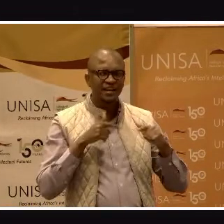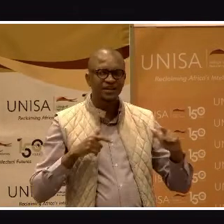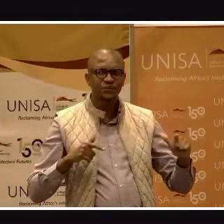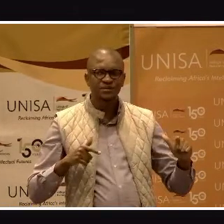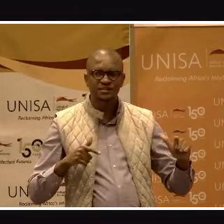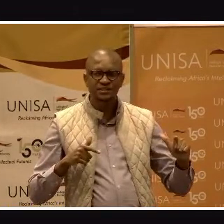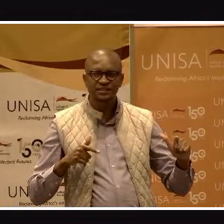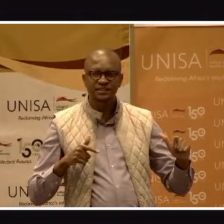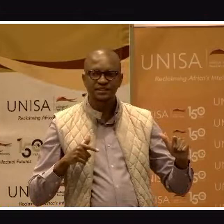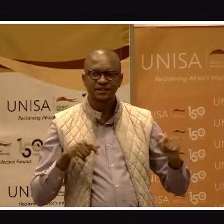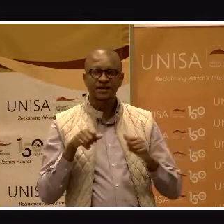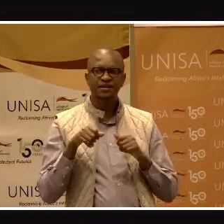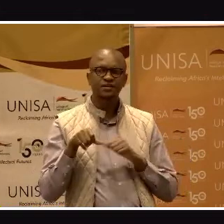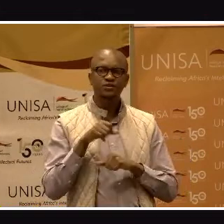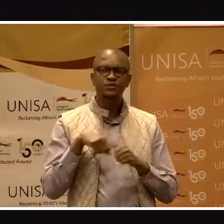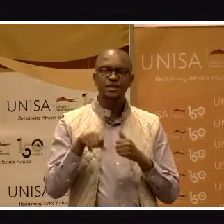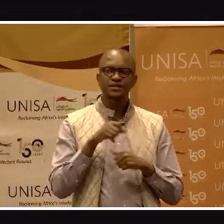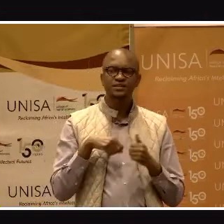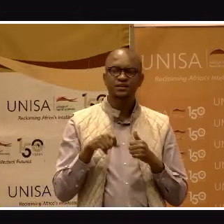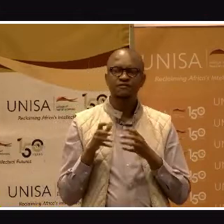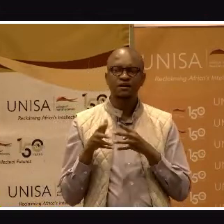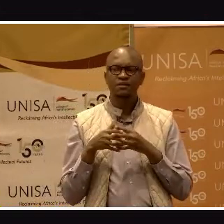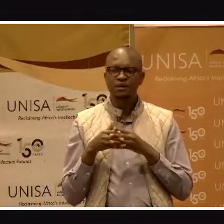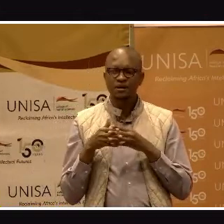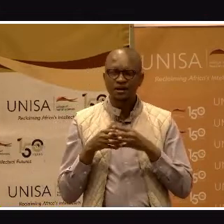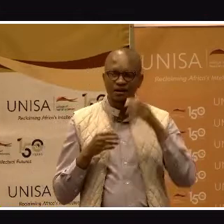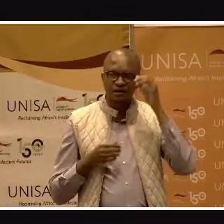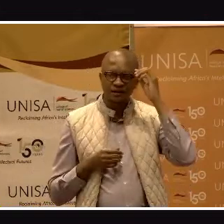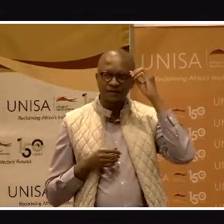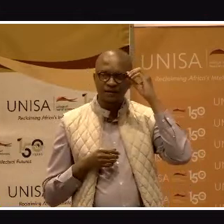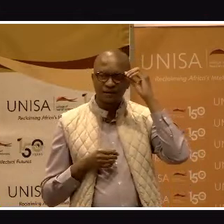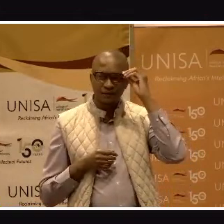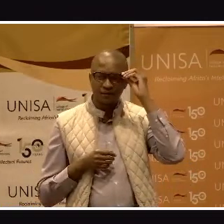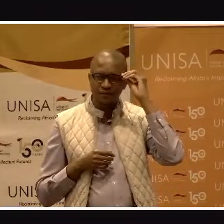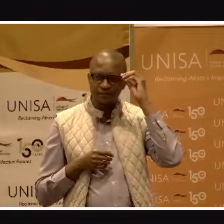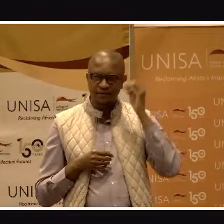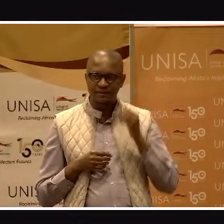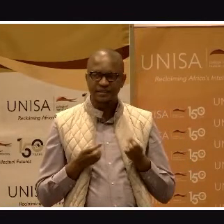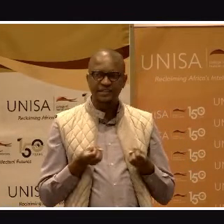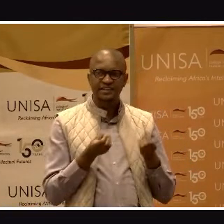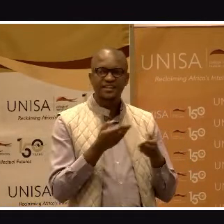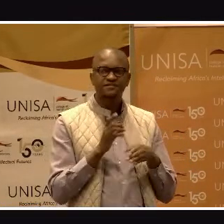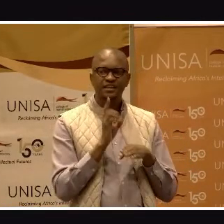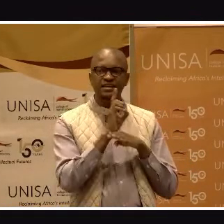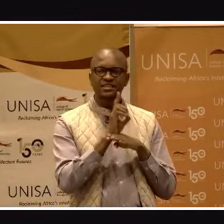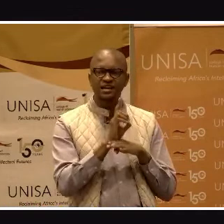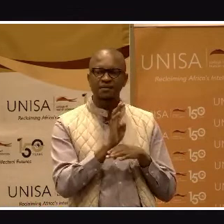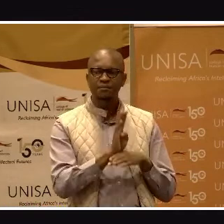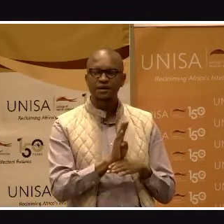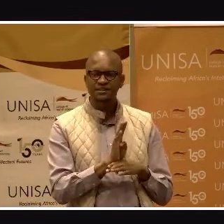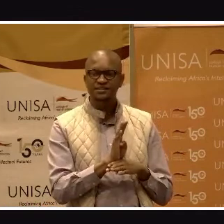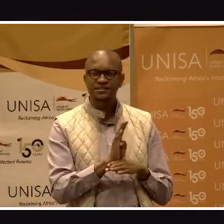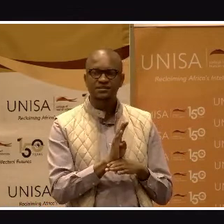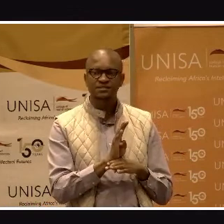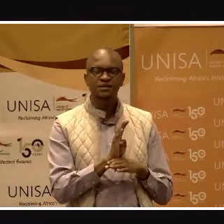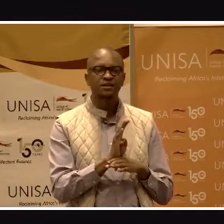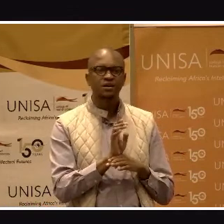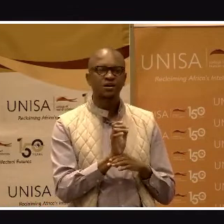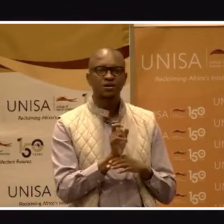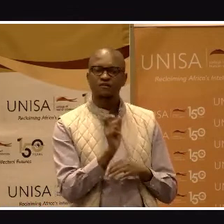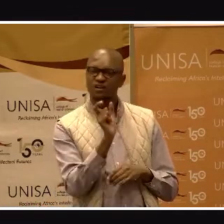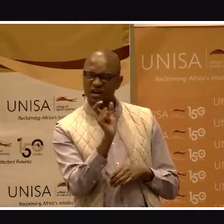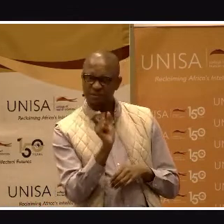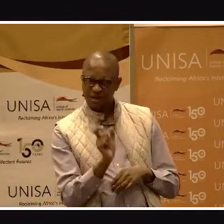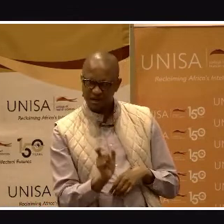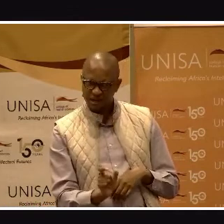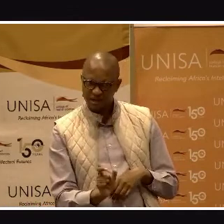Bowery, he created a database called Grandmark that offers insight into the